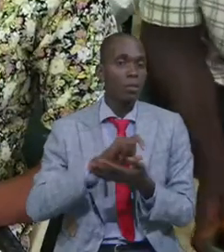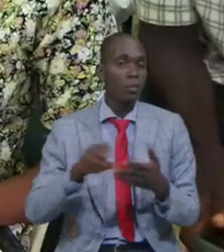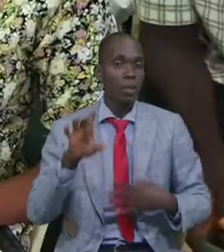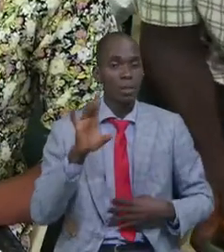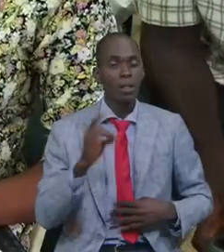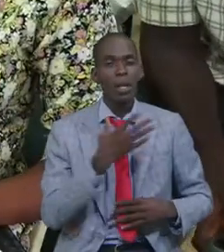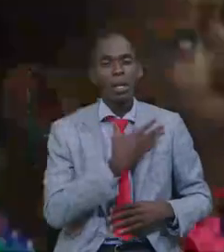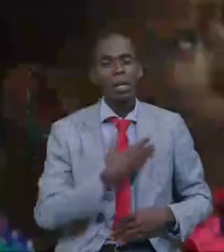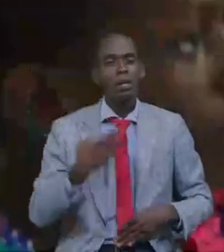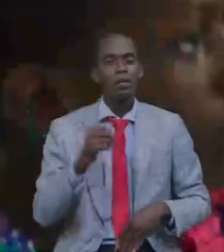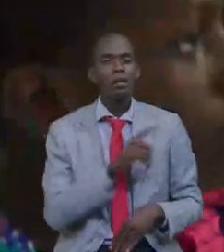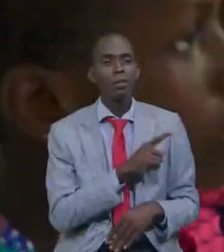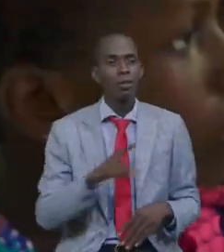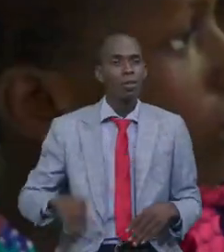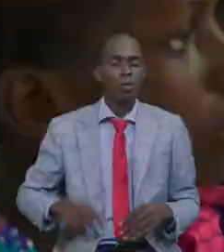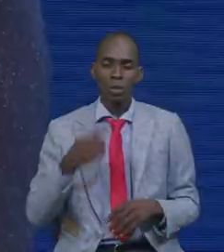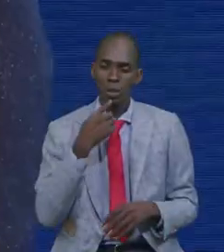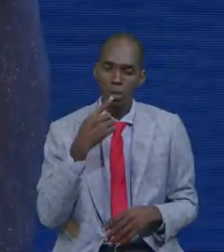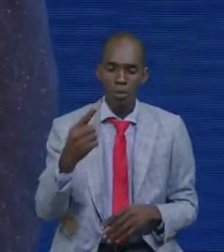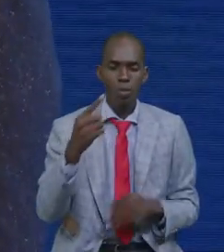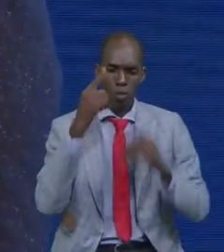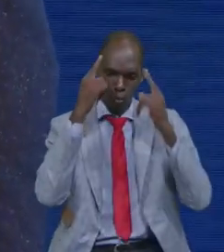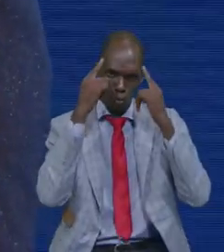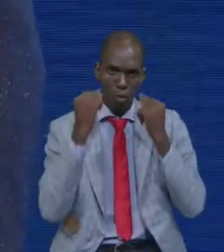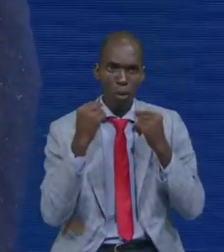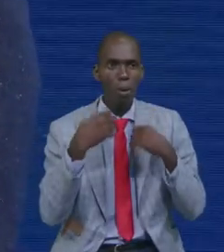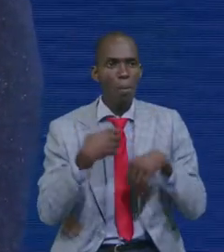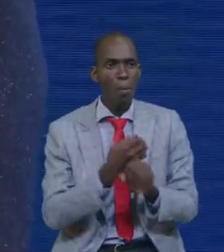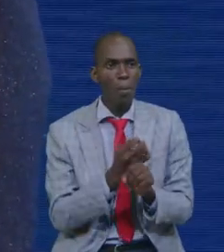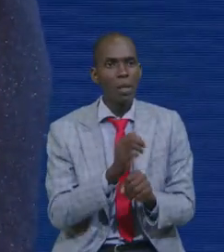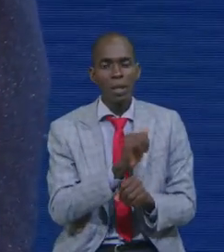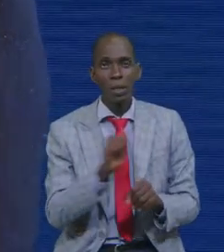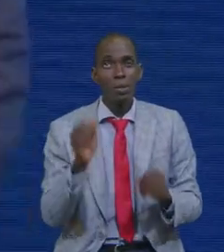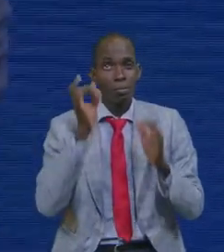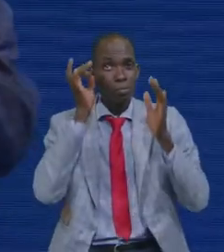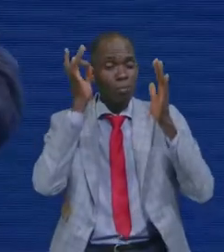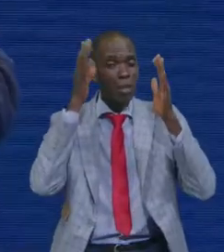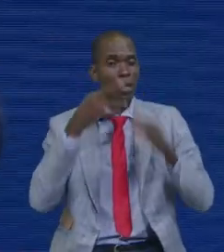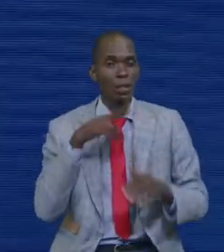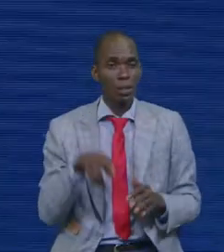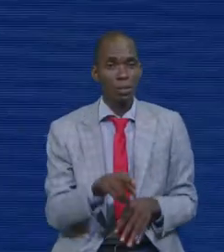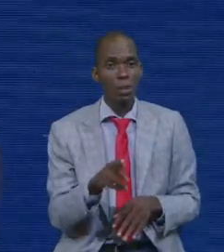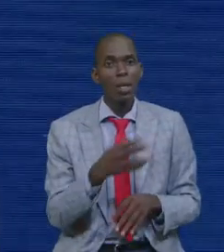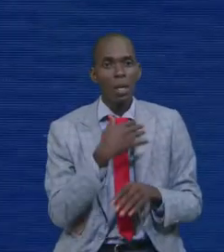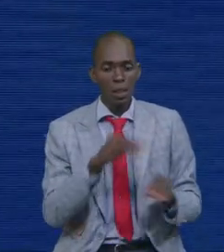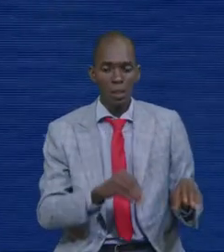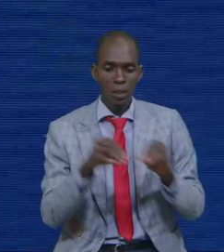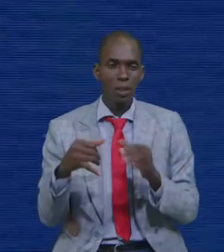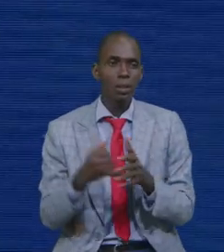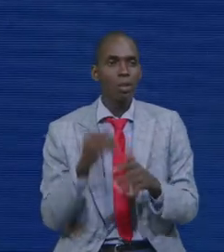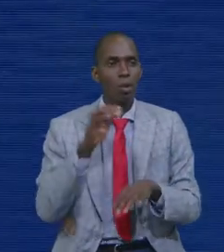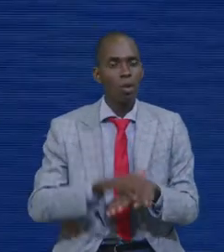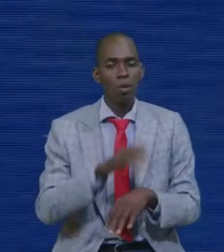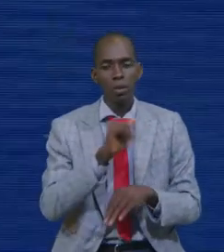Lord said unto Moses, make a fiery serpent and set it upon a